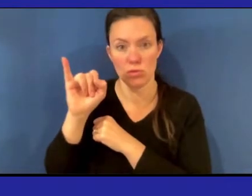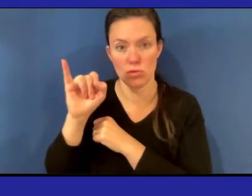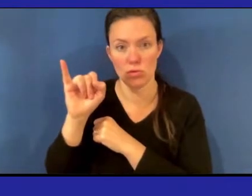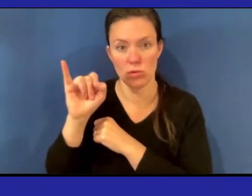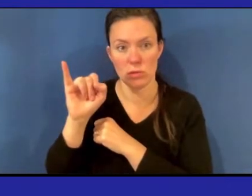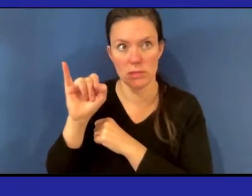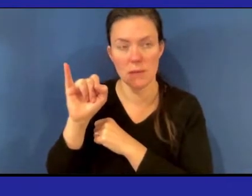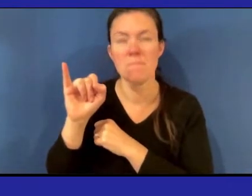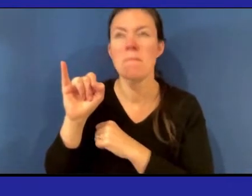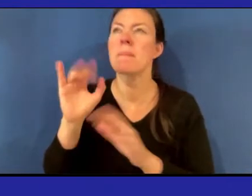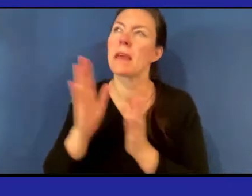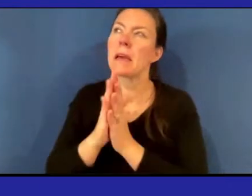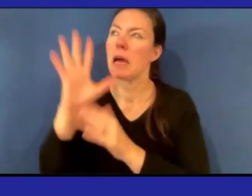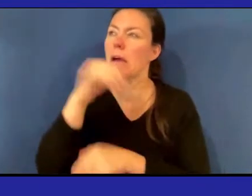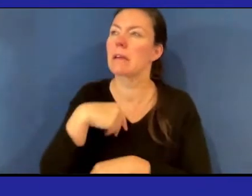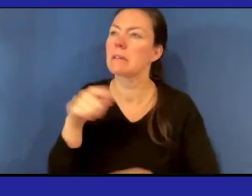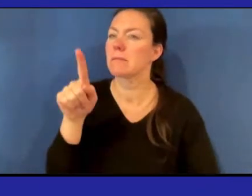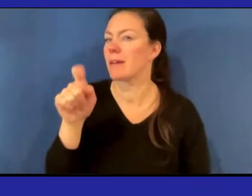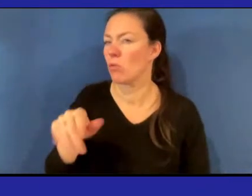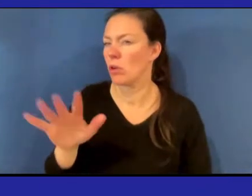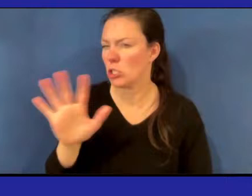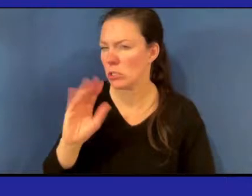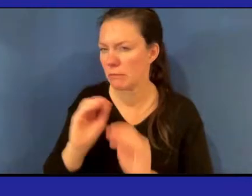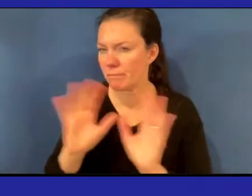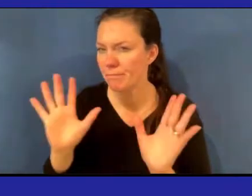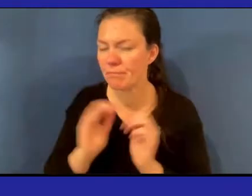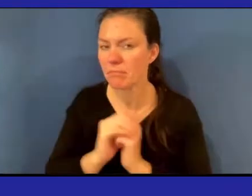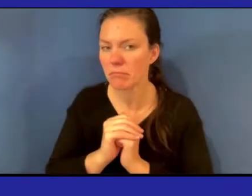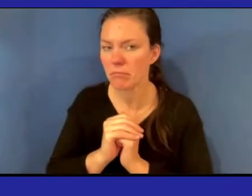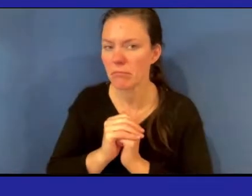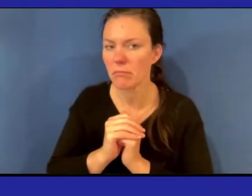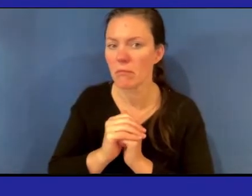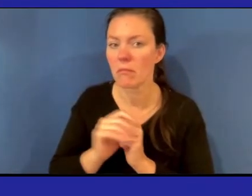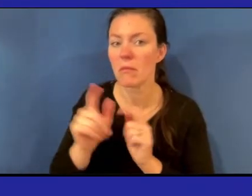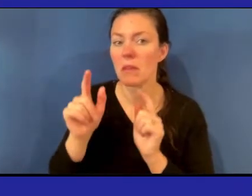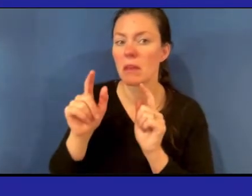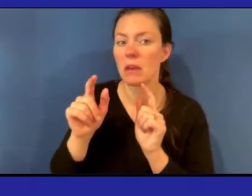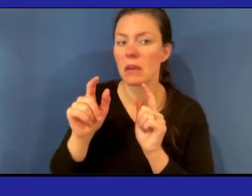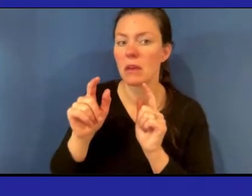asking is there a way that they could be easily discovered